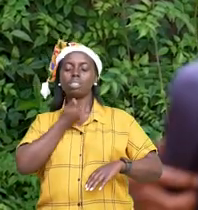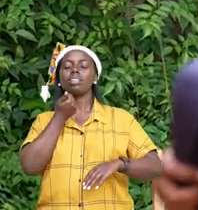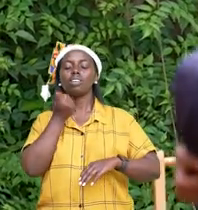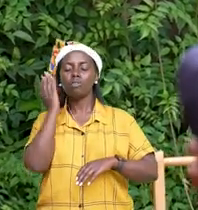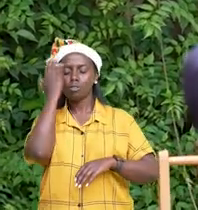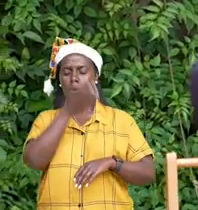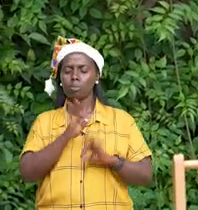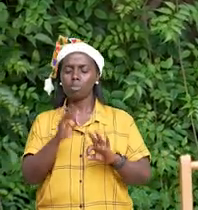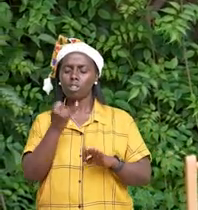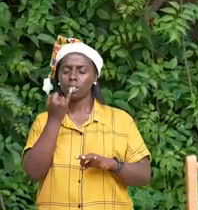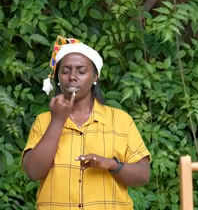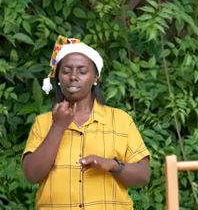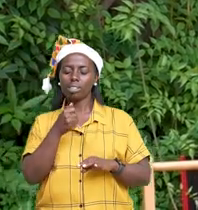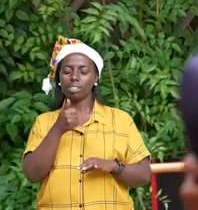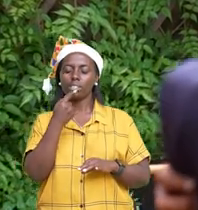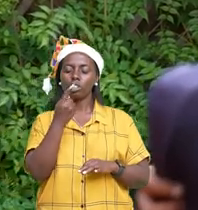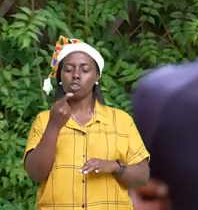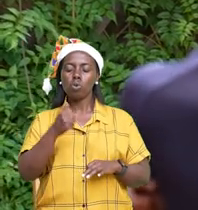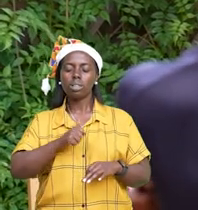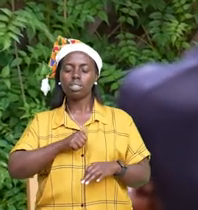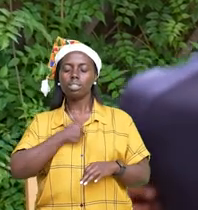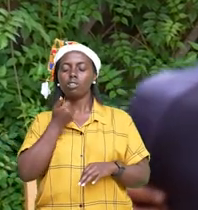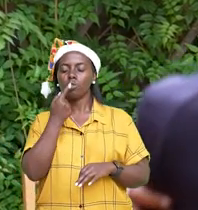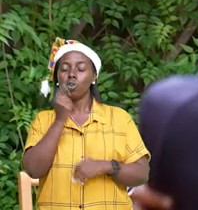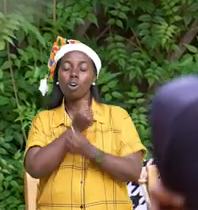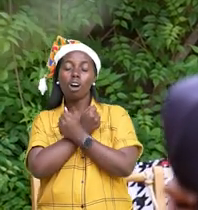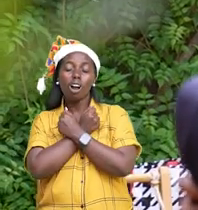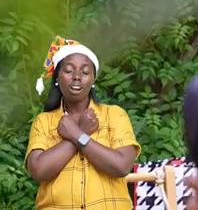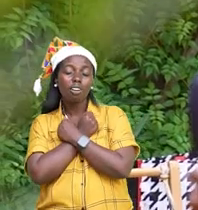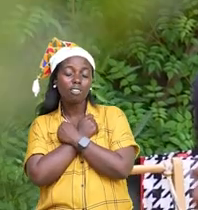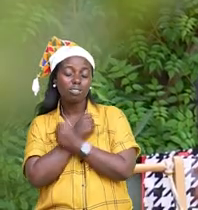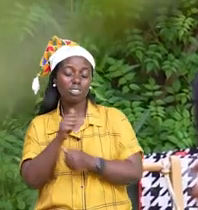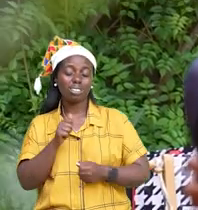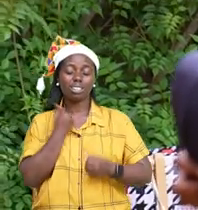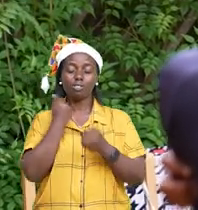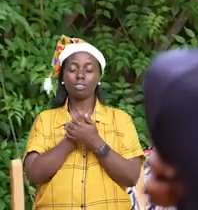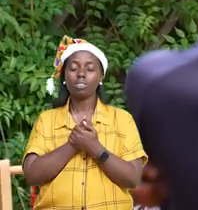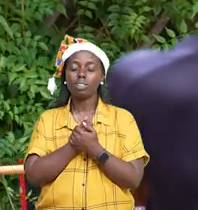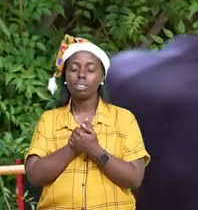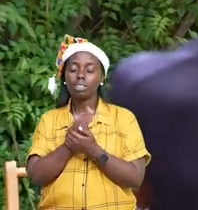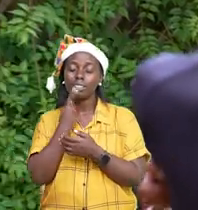you're beautiful. Tell yourself that you're loved.